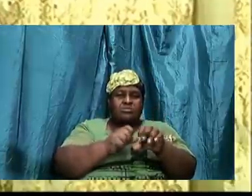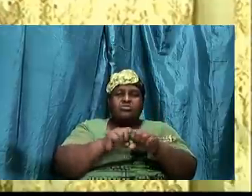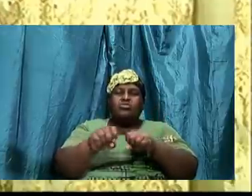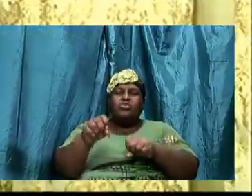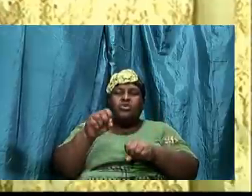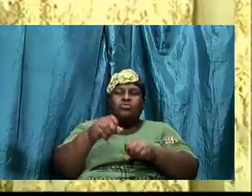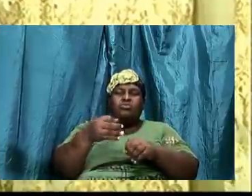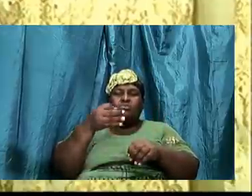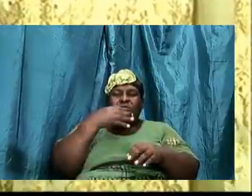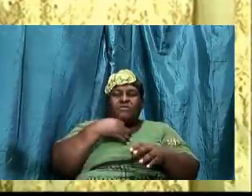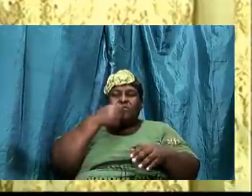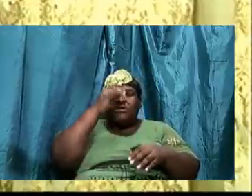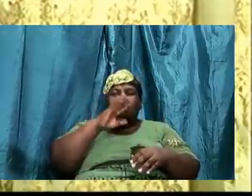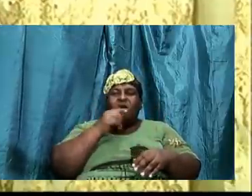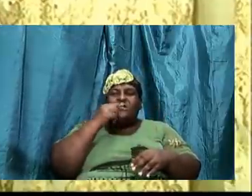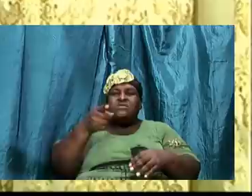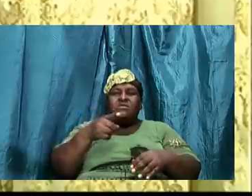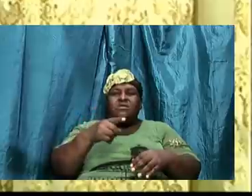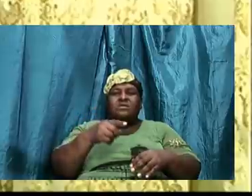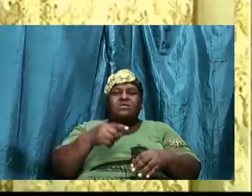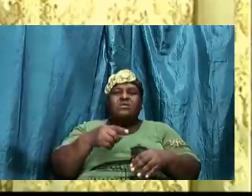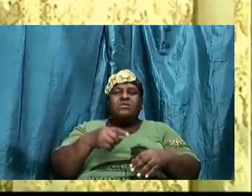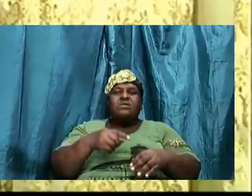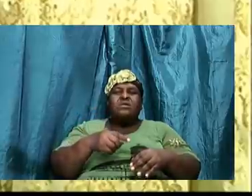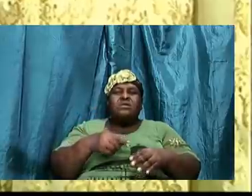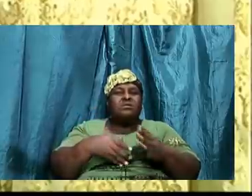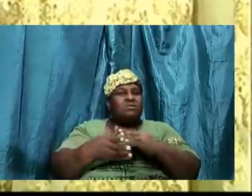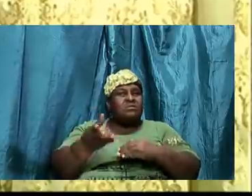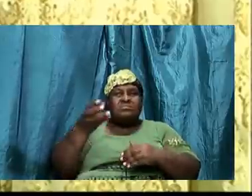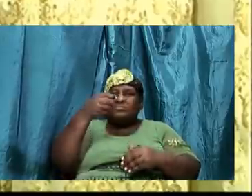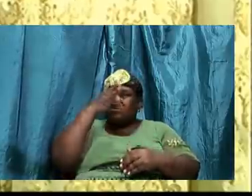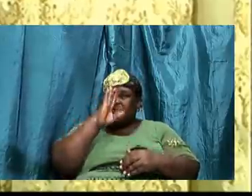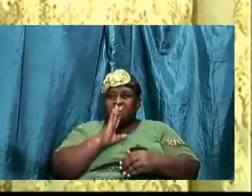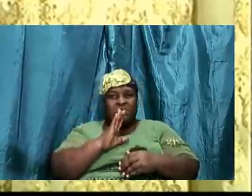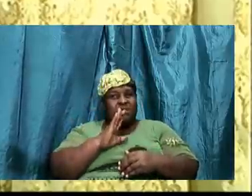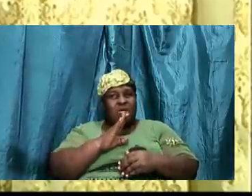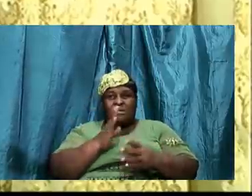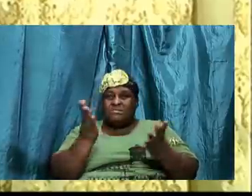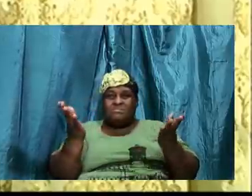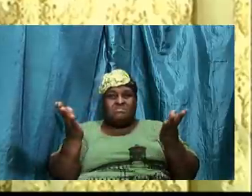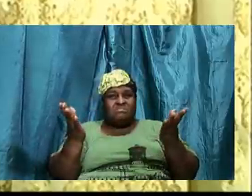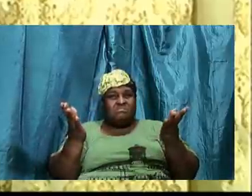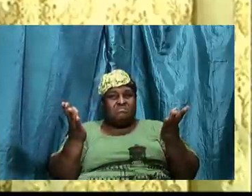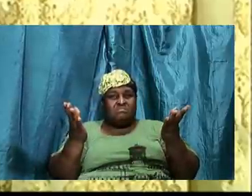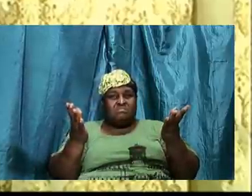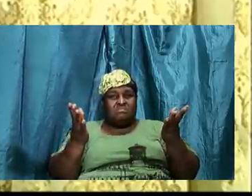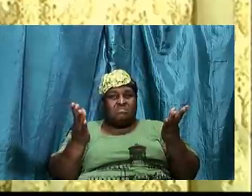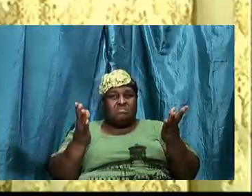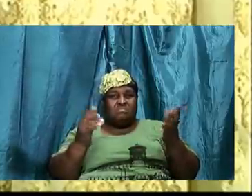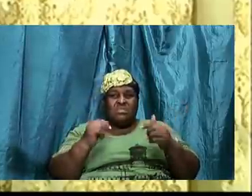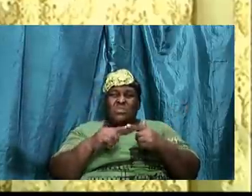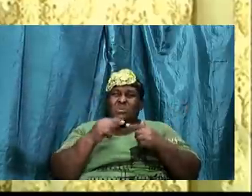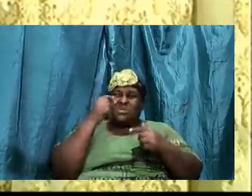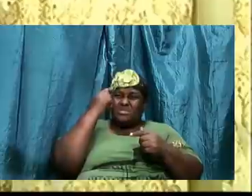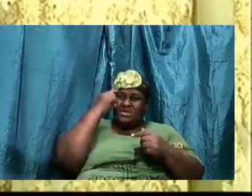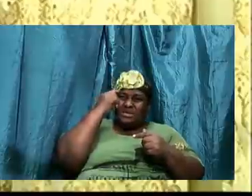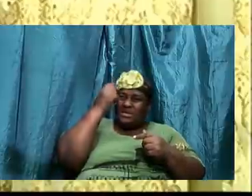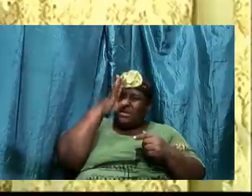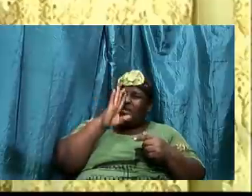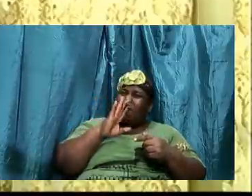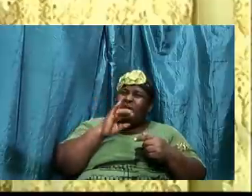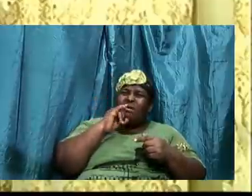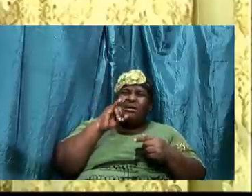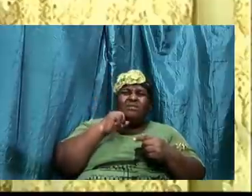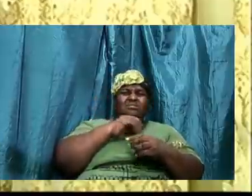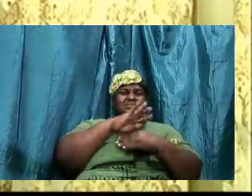into existence, there was just God. And when I think about it, God is all